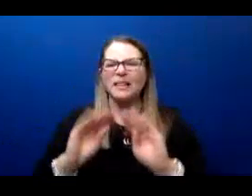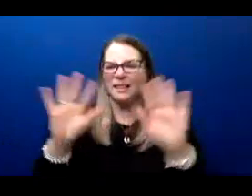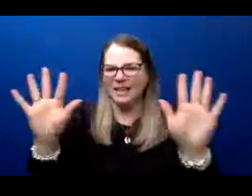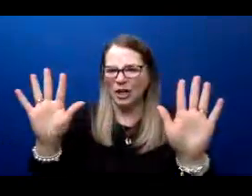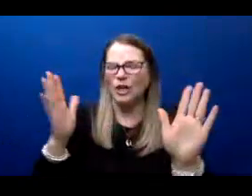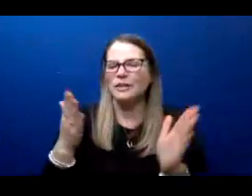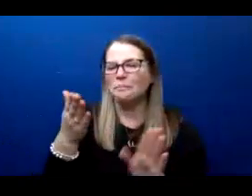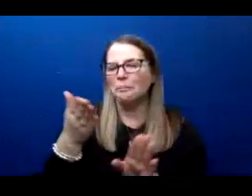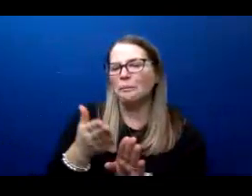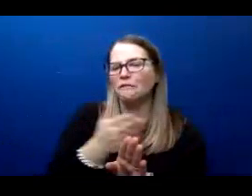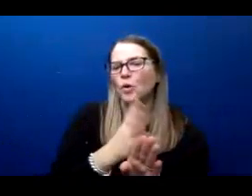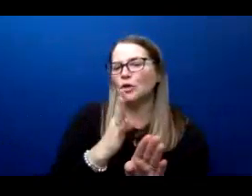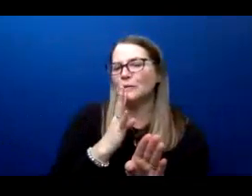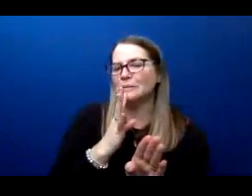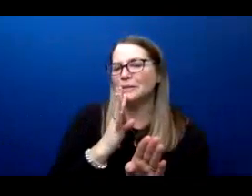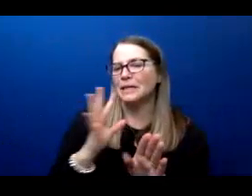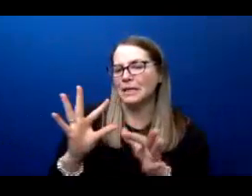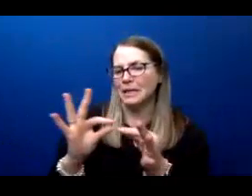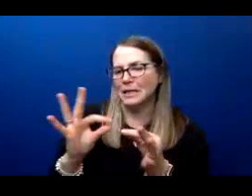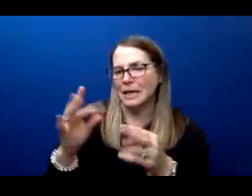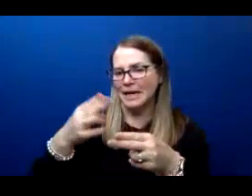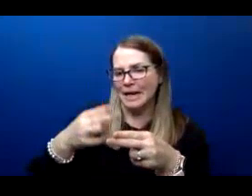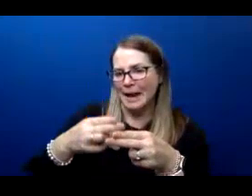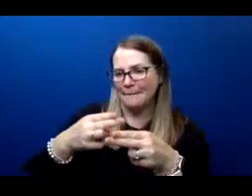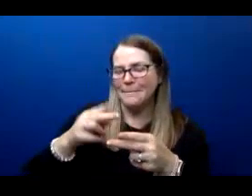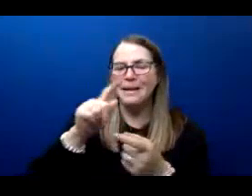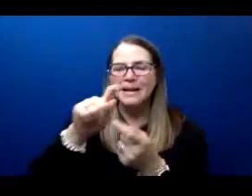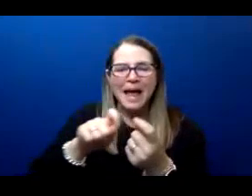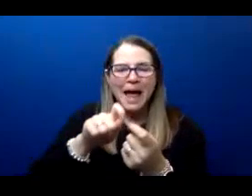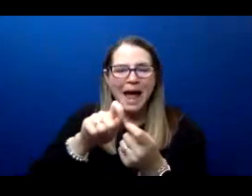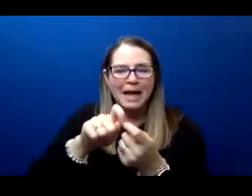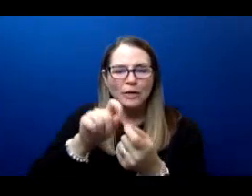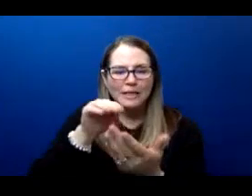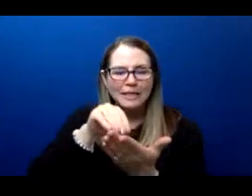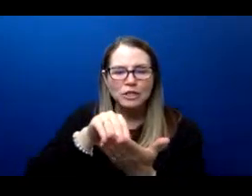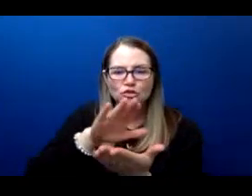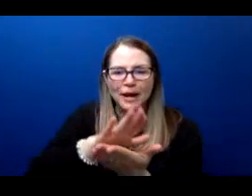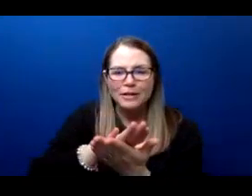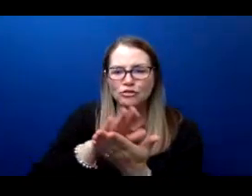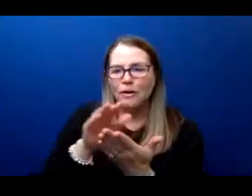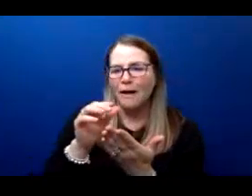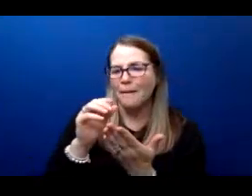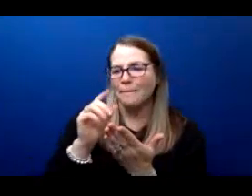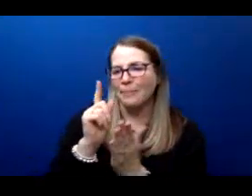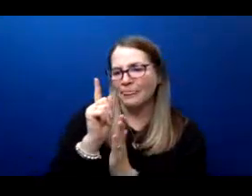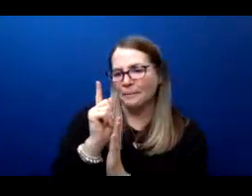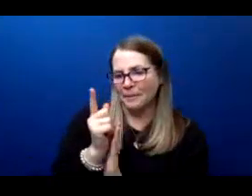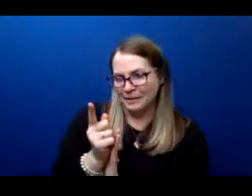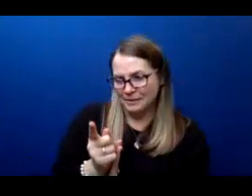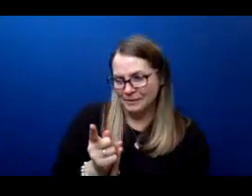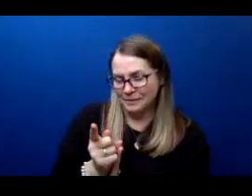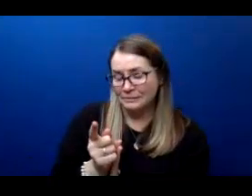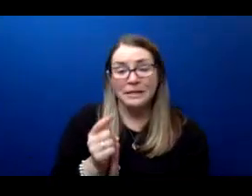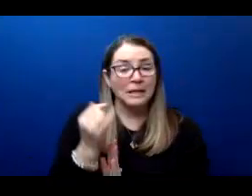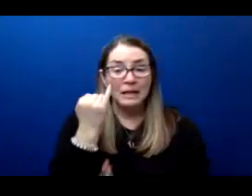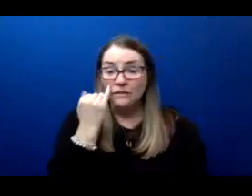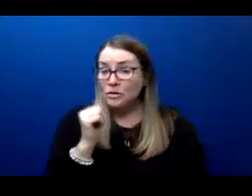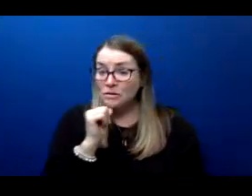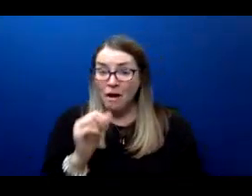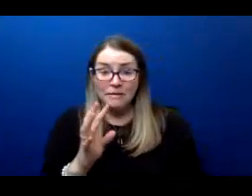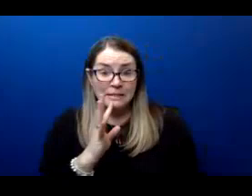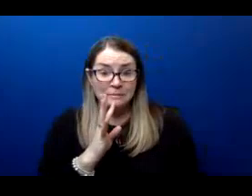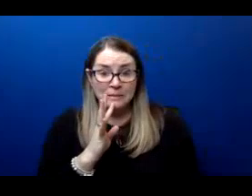speak, and doing so will help us to accurately transcribe in the minutes. When not speaking, we ask that you just mute yourself.